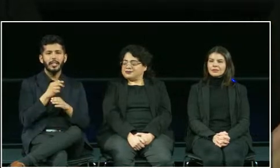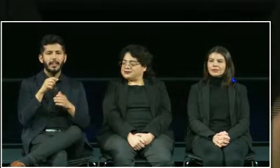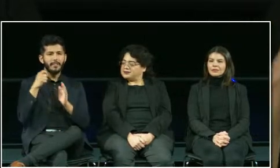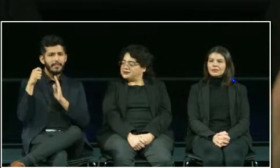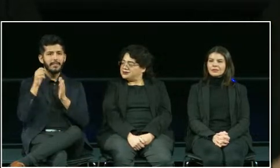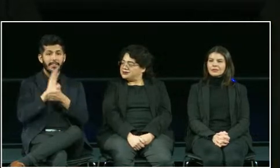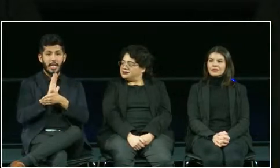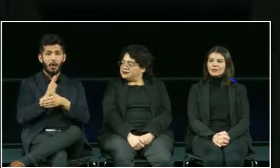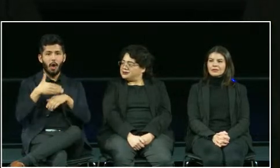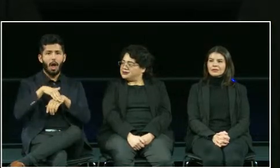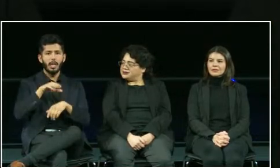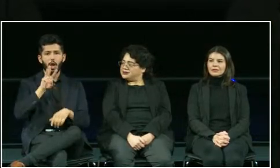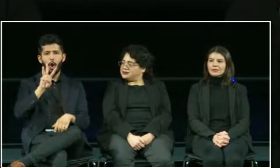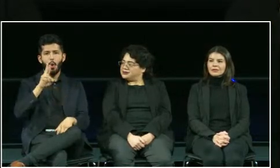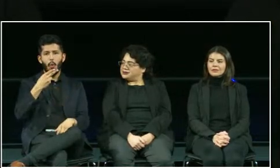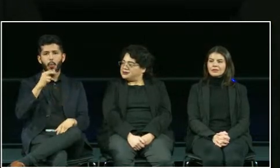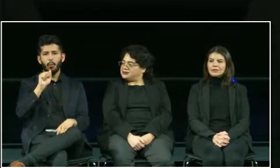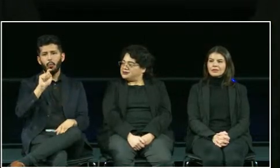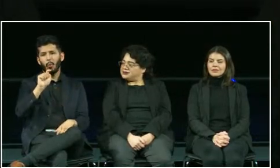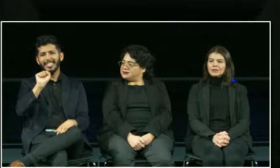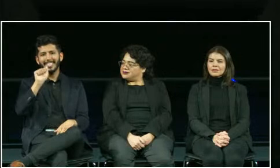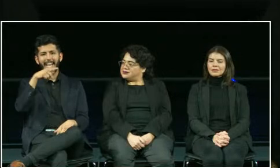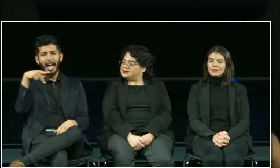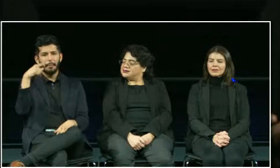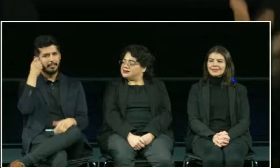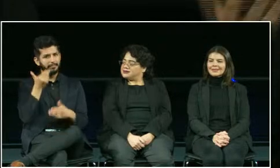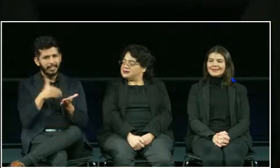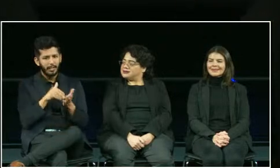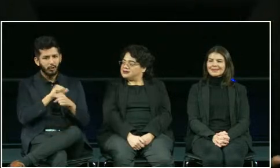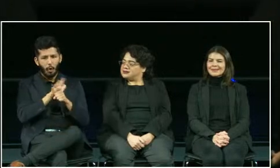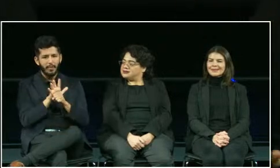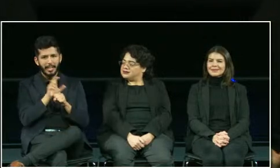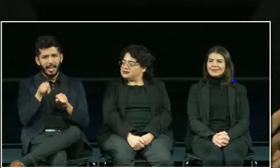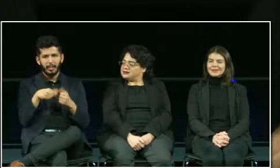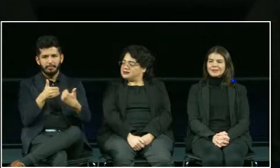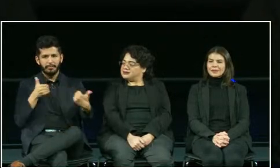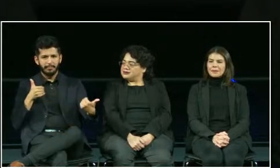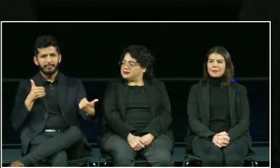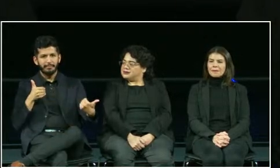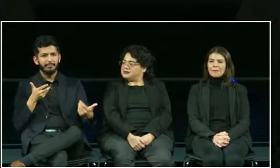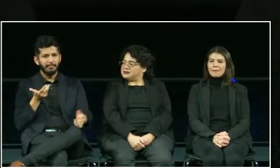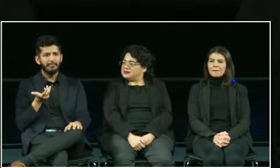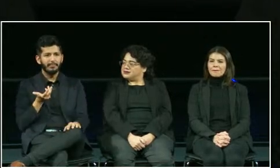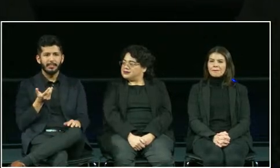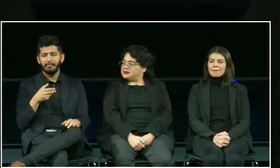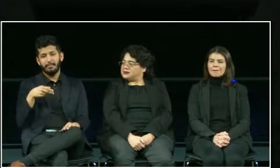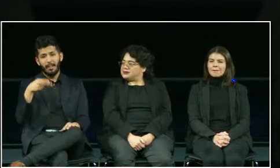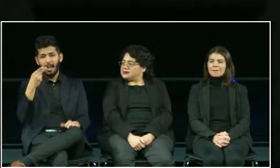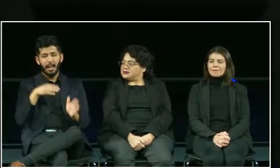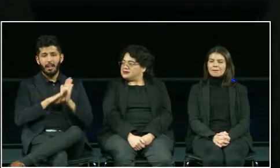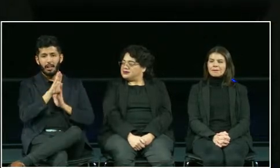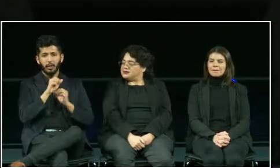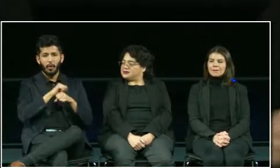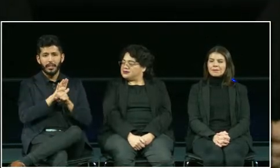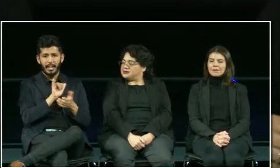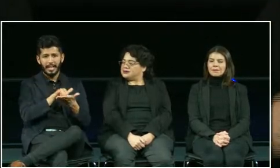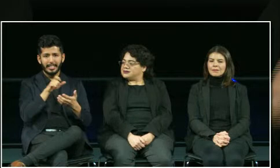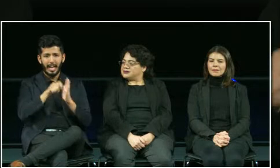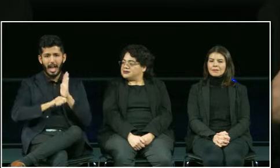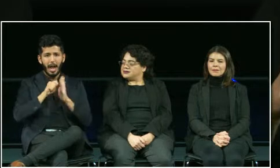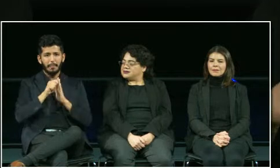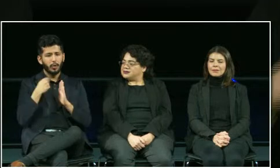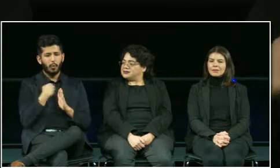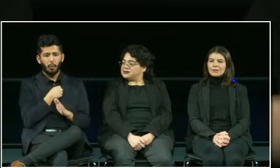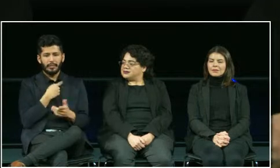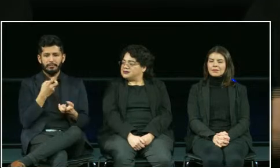because was COVID very strong at that time, and we couldn't make a casting. So